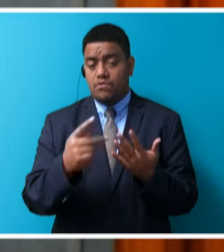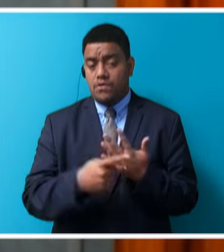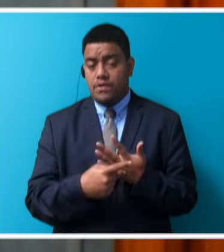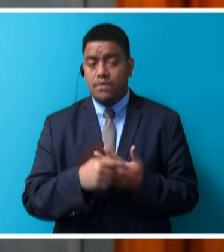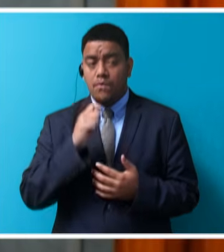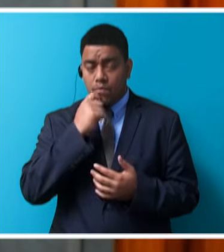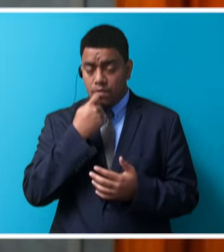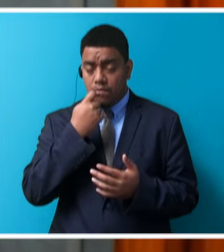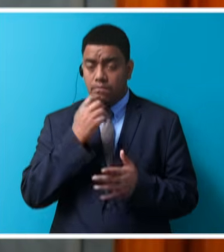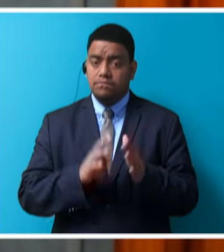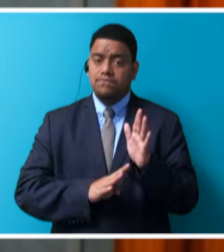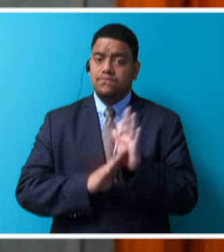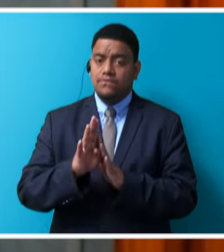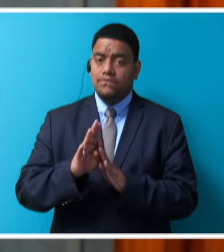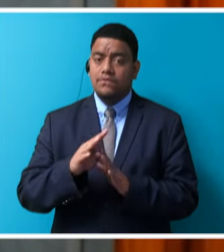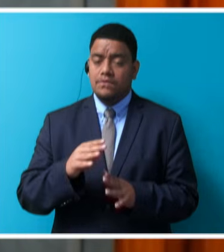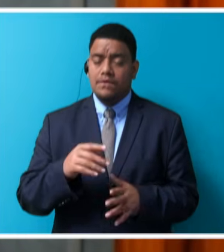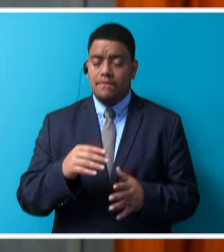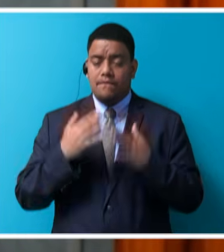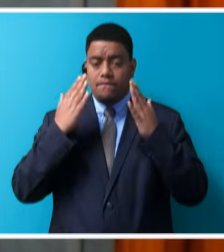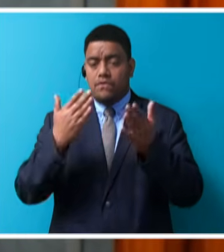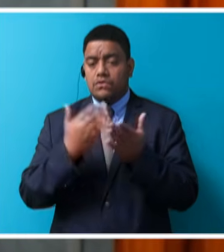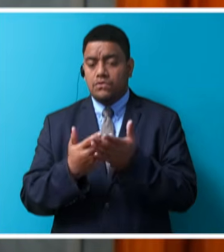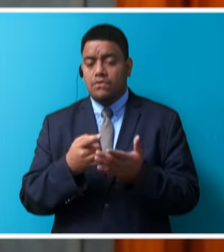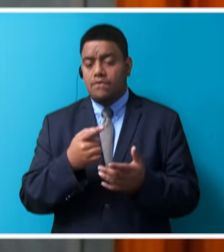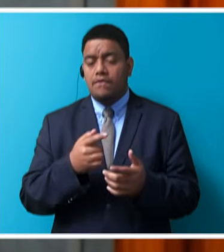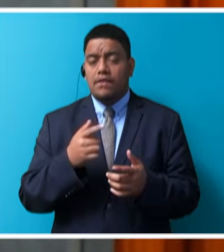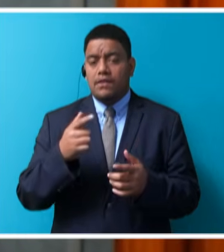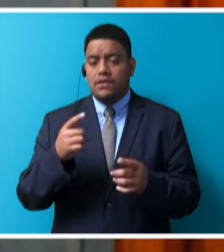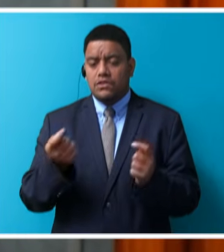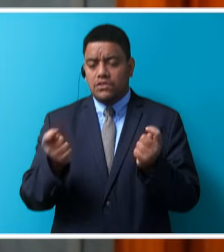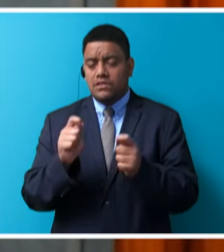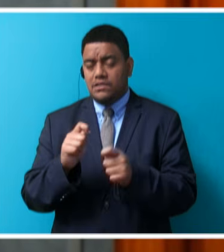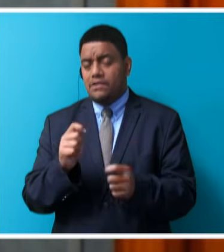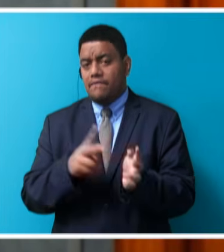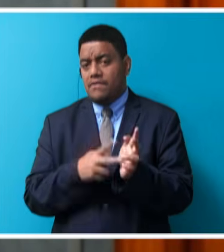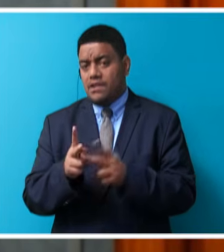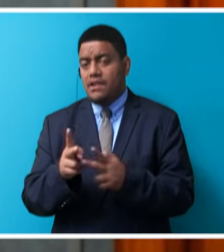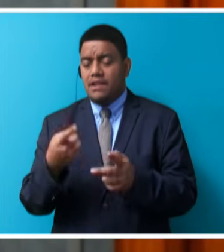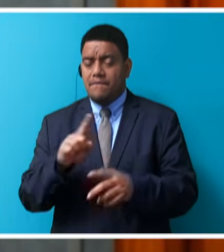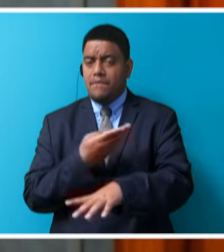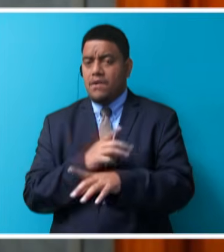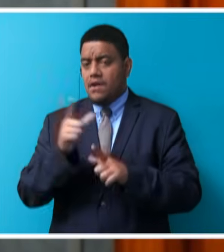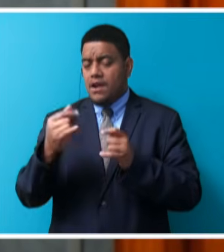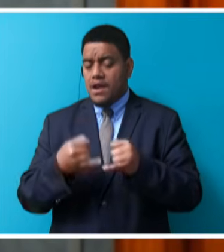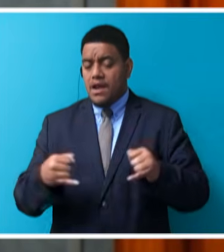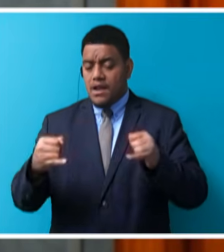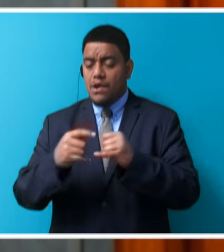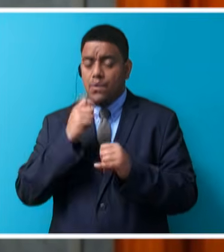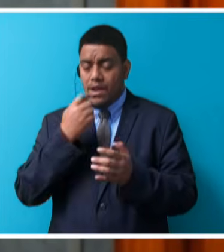will increasingly focus on rural economic transformation. Investment will support